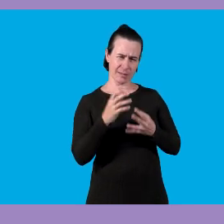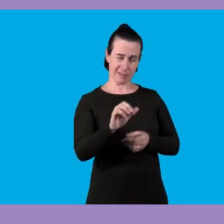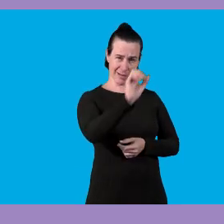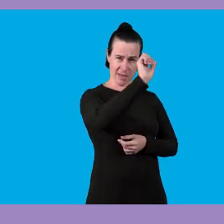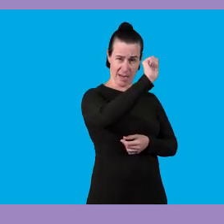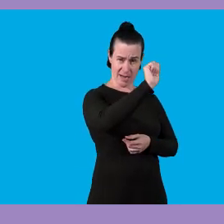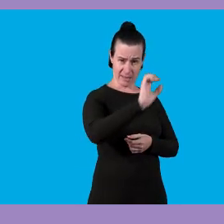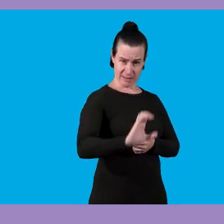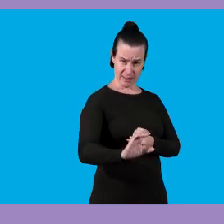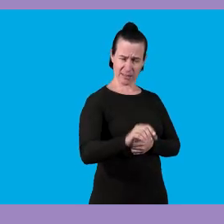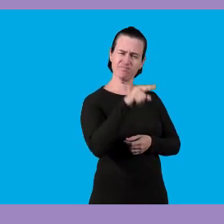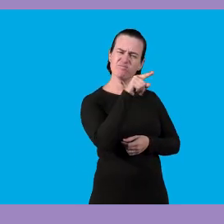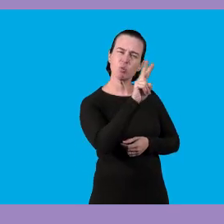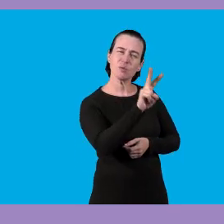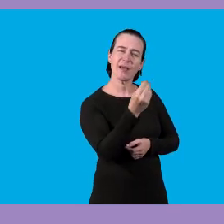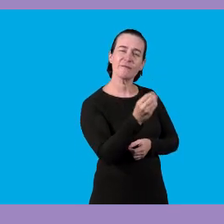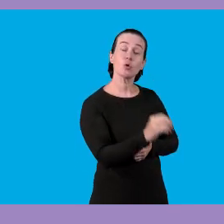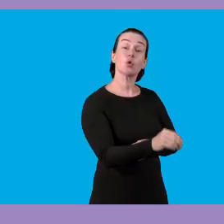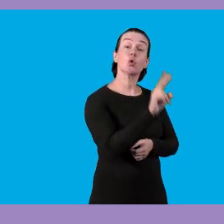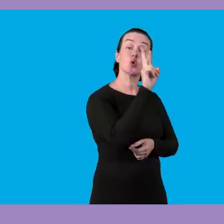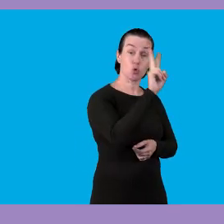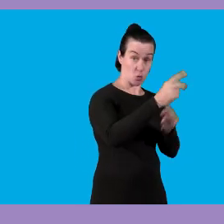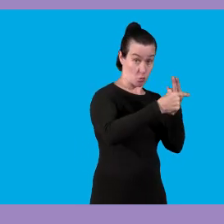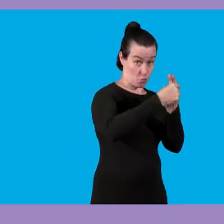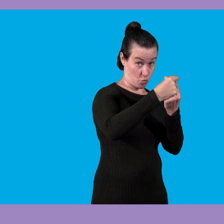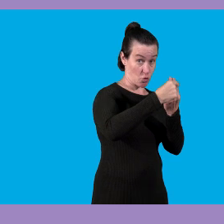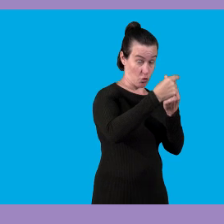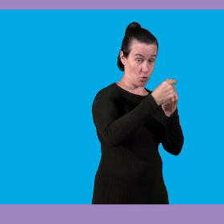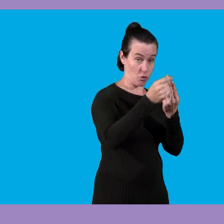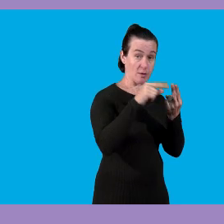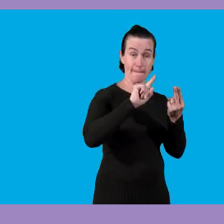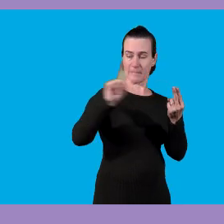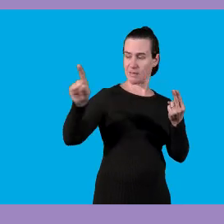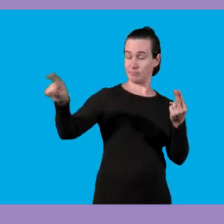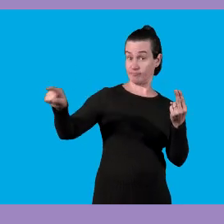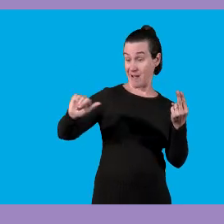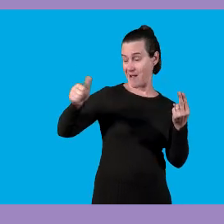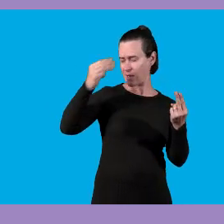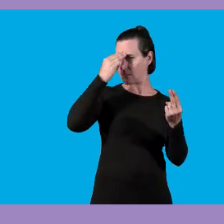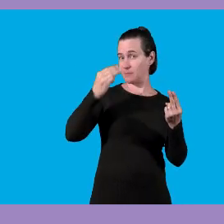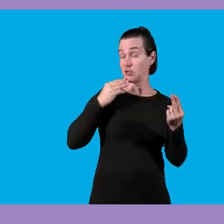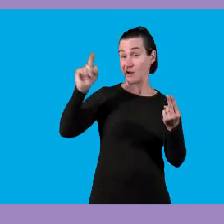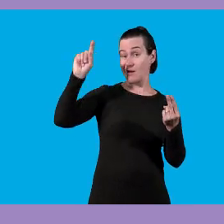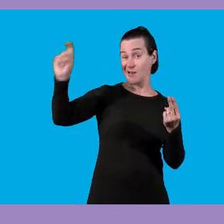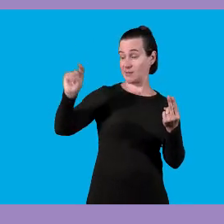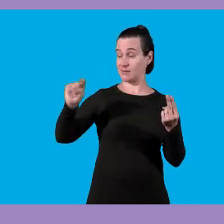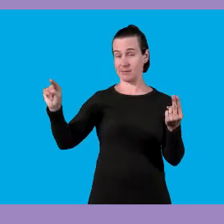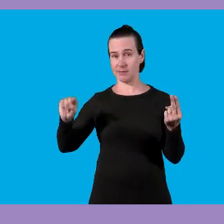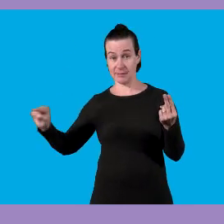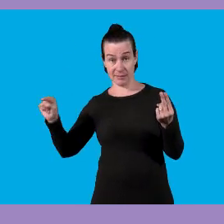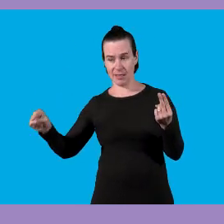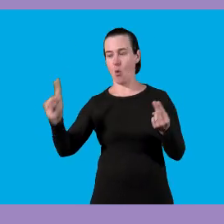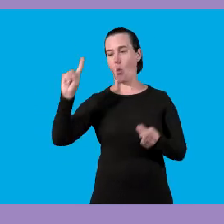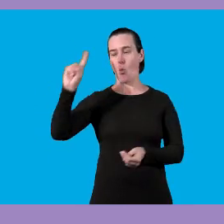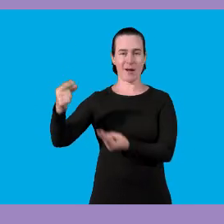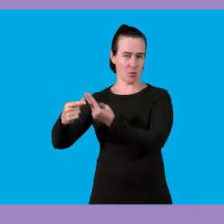side AC to have 2 units, while side XZ equals